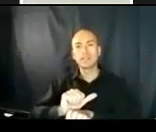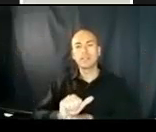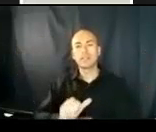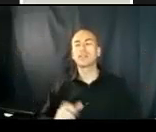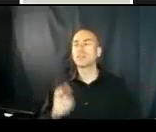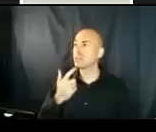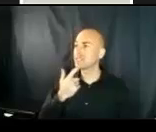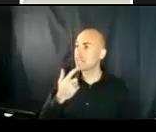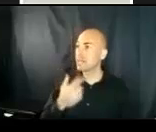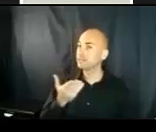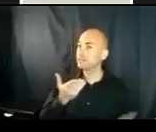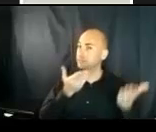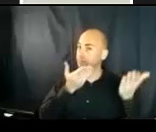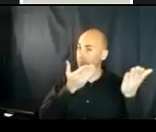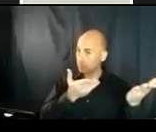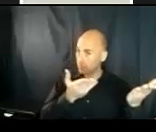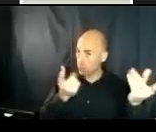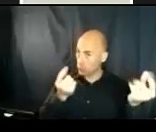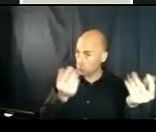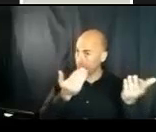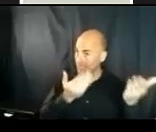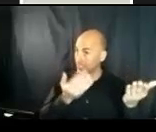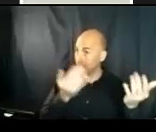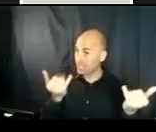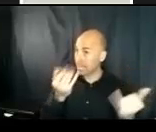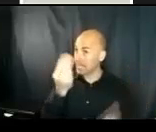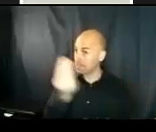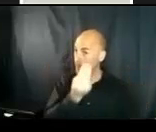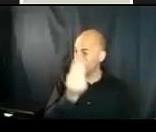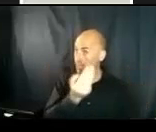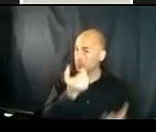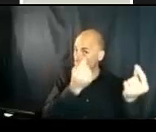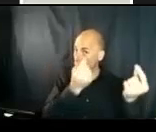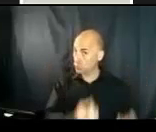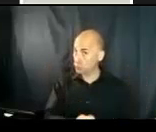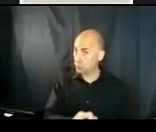say, here is what you need to be doing. They love due dates. They love that.